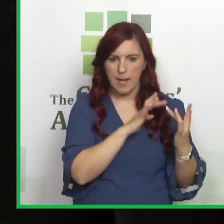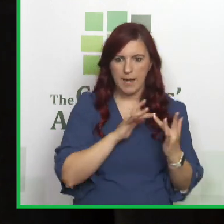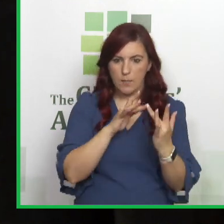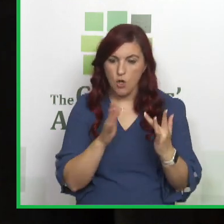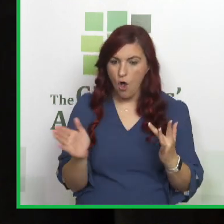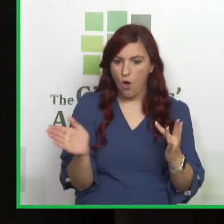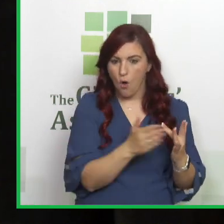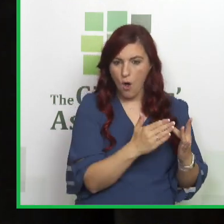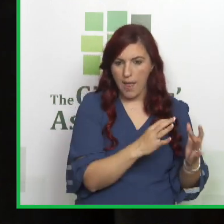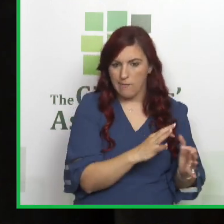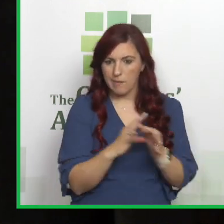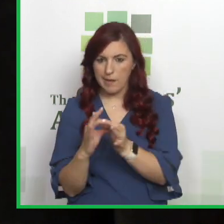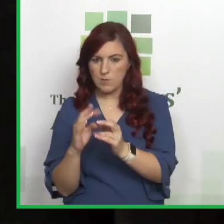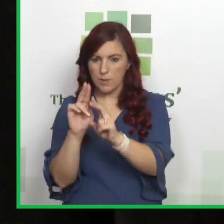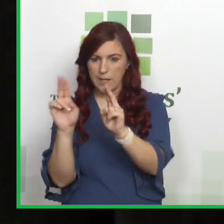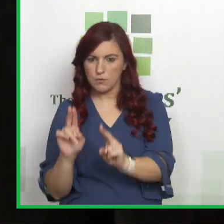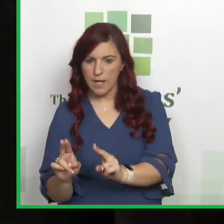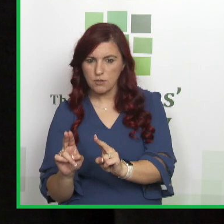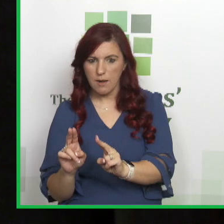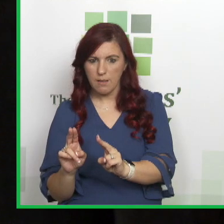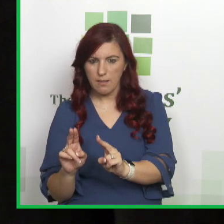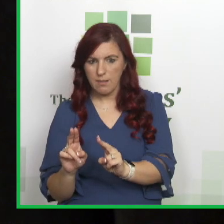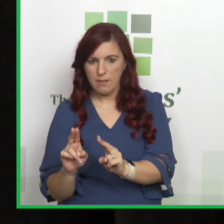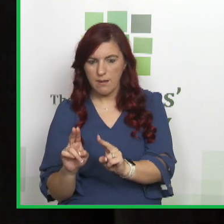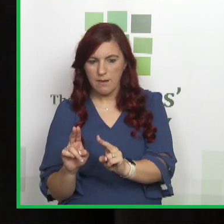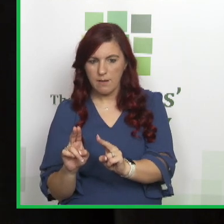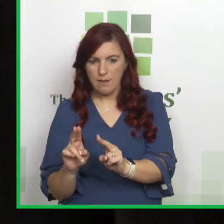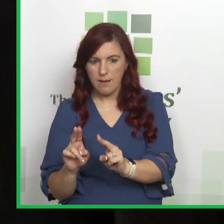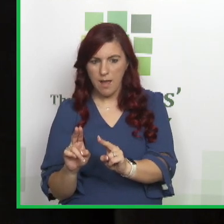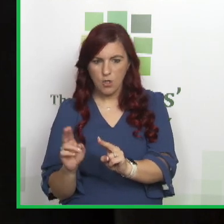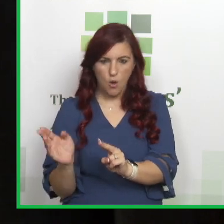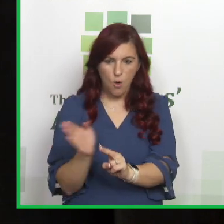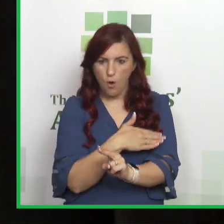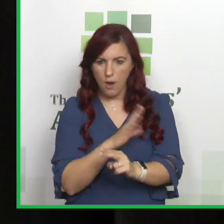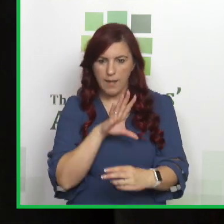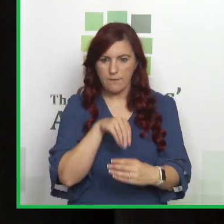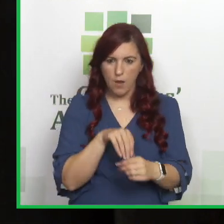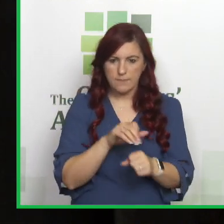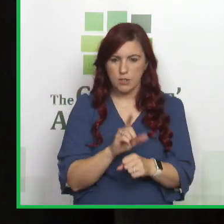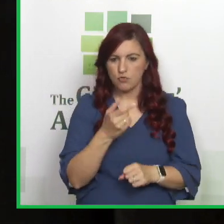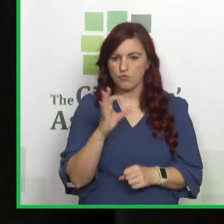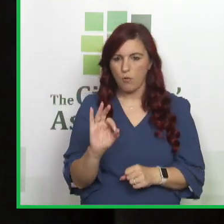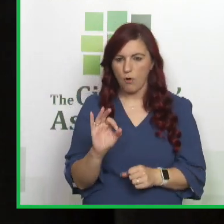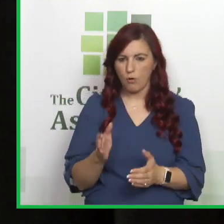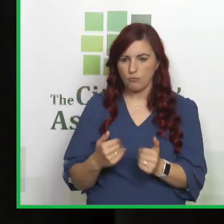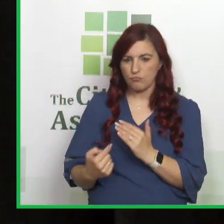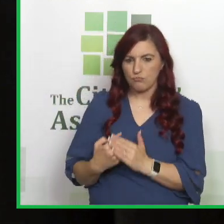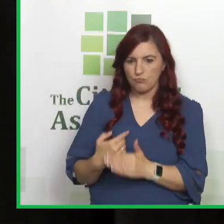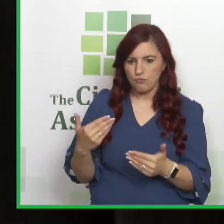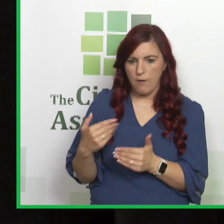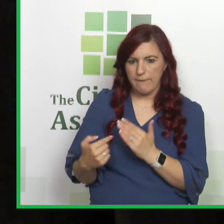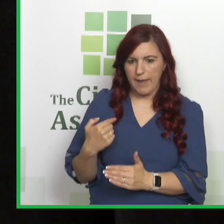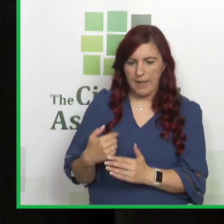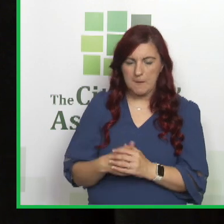have international nexus of various degrees, all of which are involved in significant drug trafficking. Our national